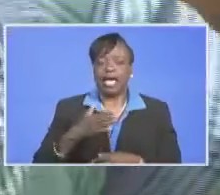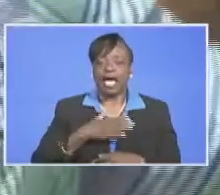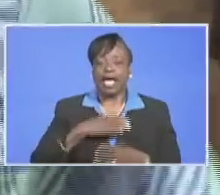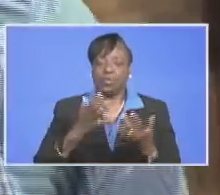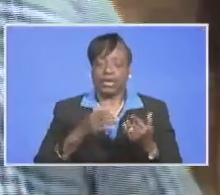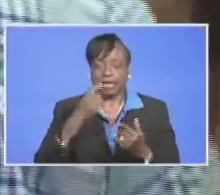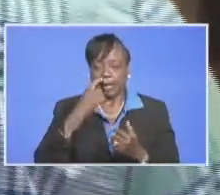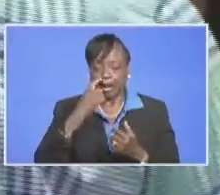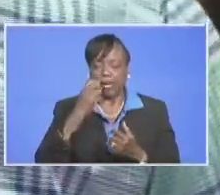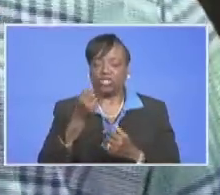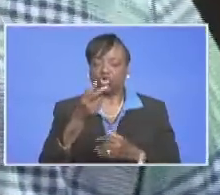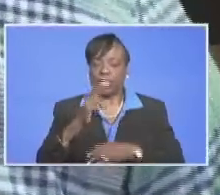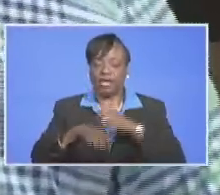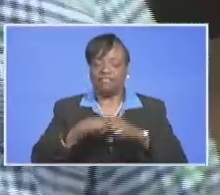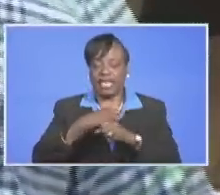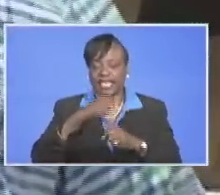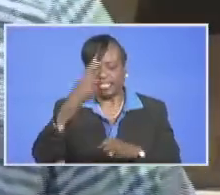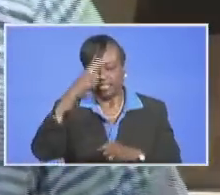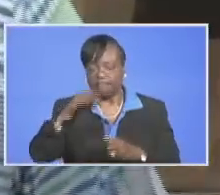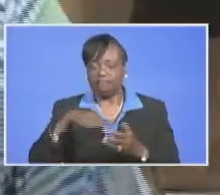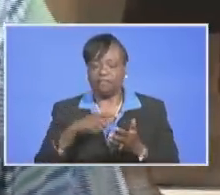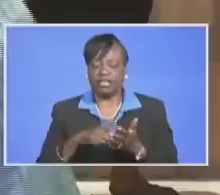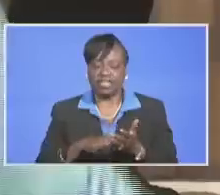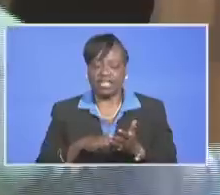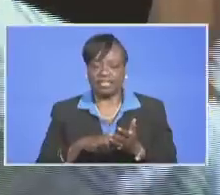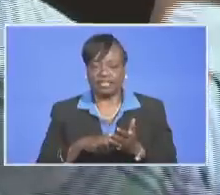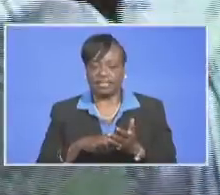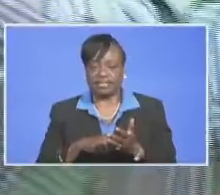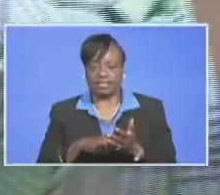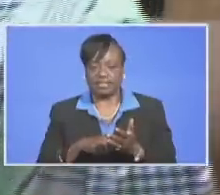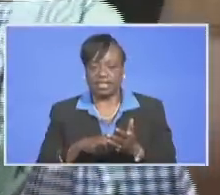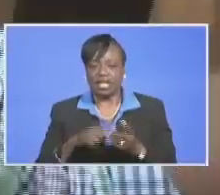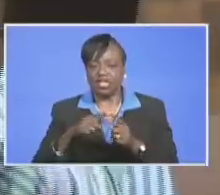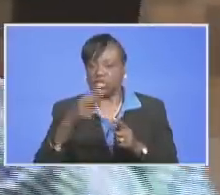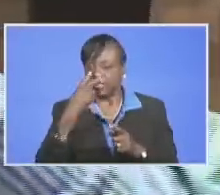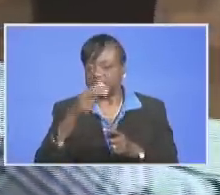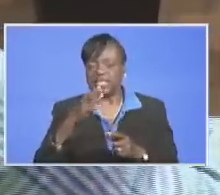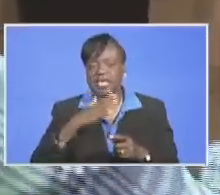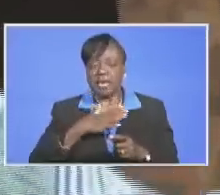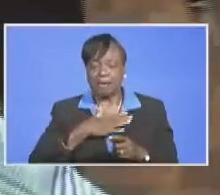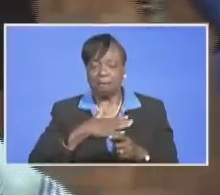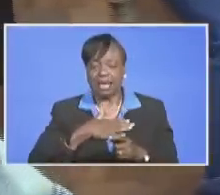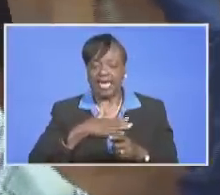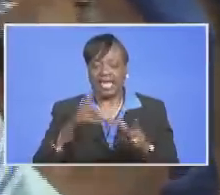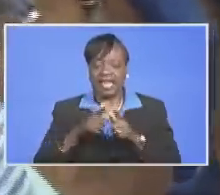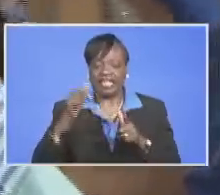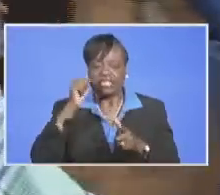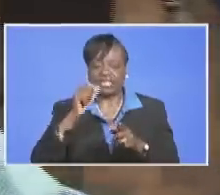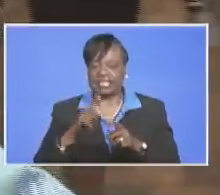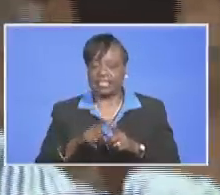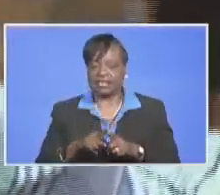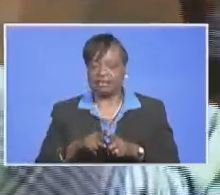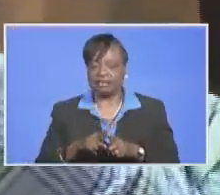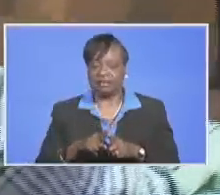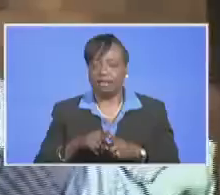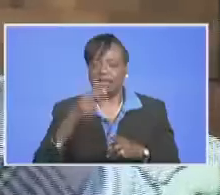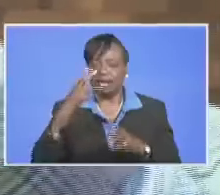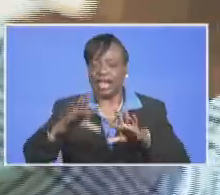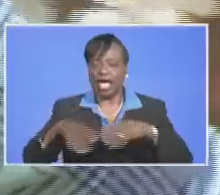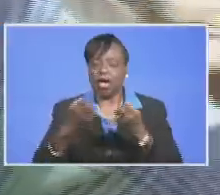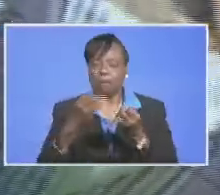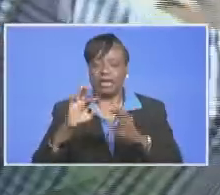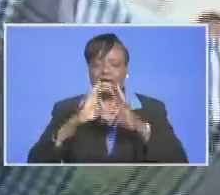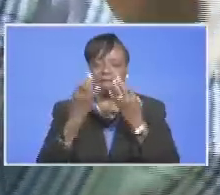I'm now understanding that there are 4 schools graduating in one section. I mean, like, look at how much disappointed family members out here. They can't even support their siblings